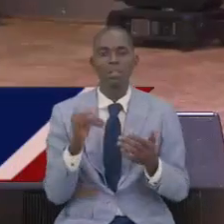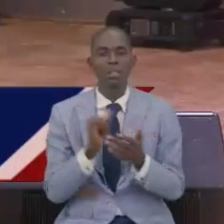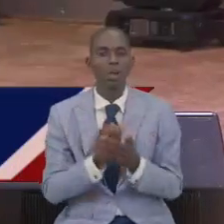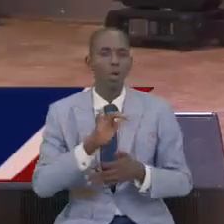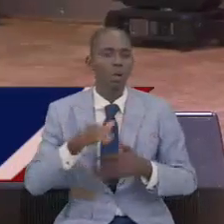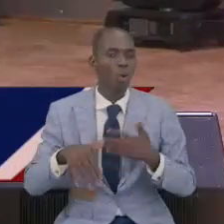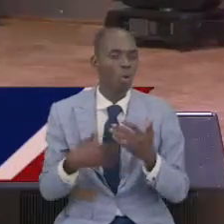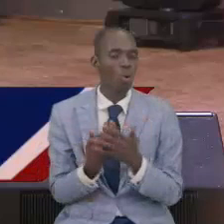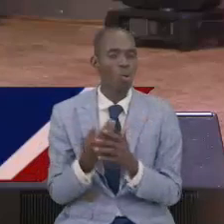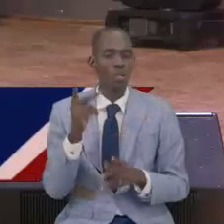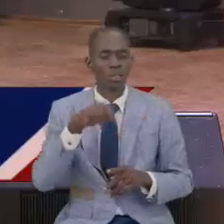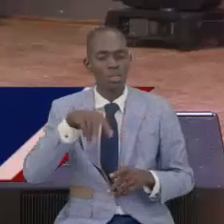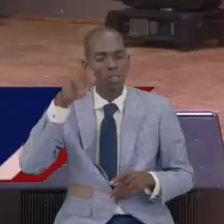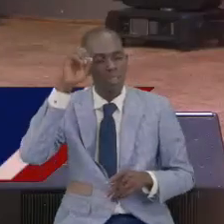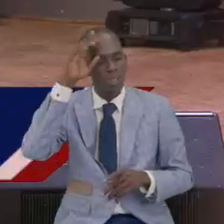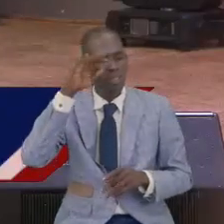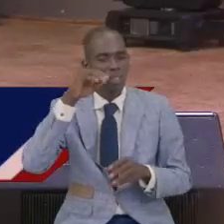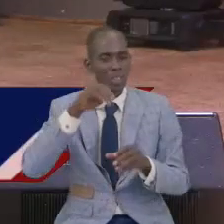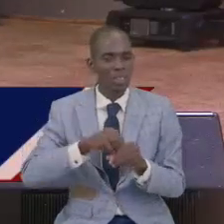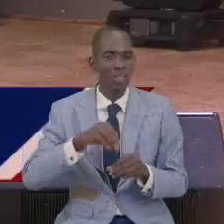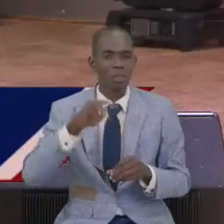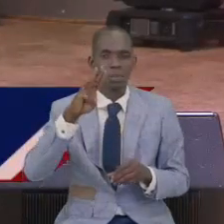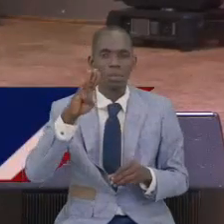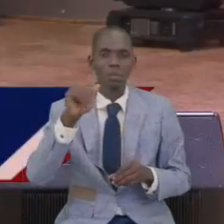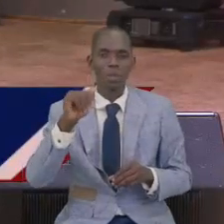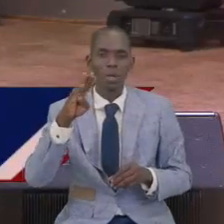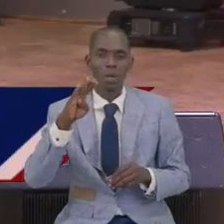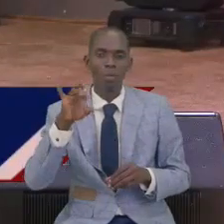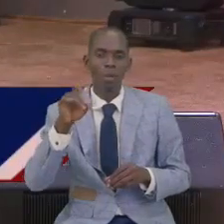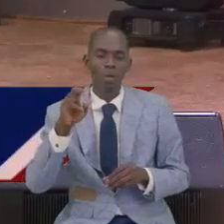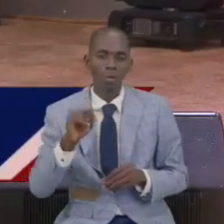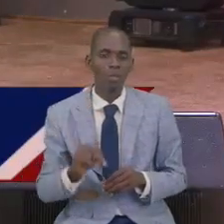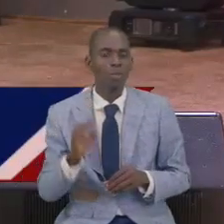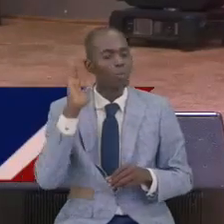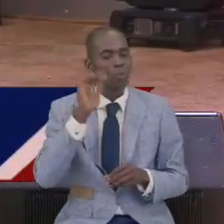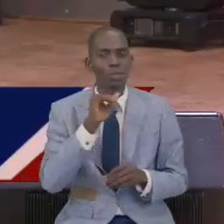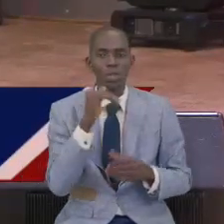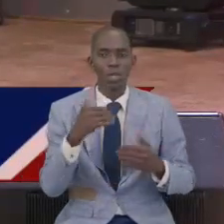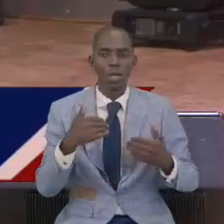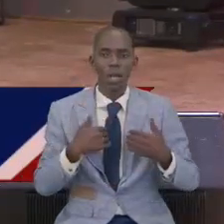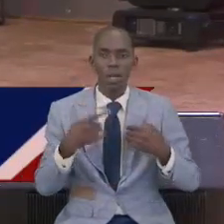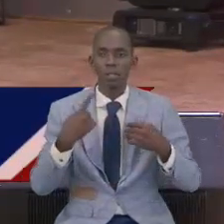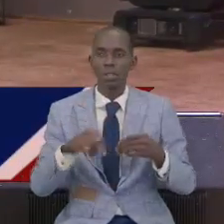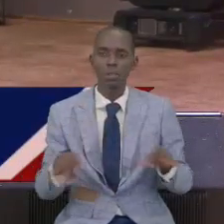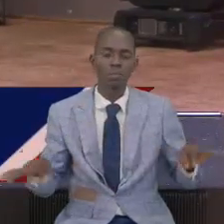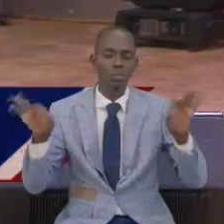have. Essential wisdom that maintains us stronger